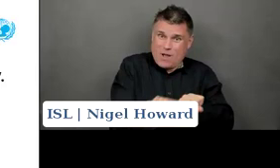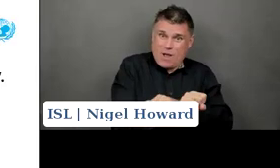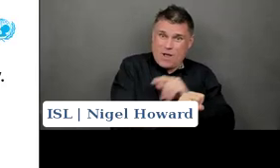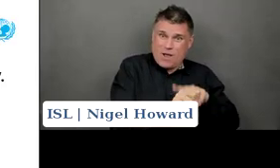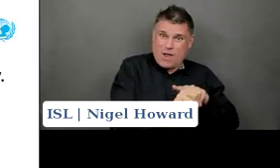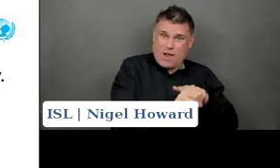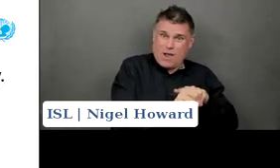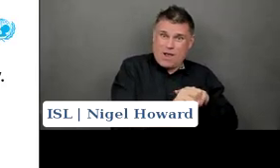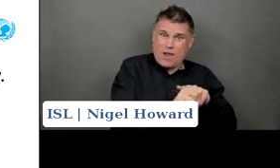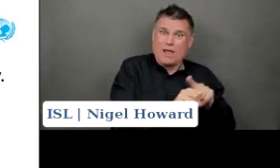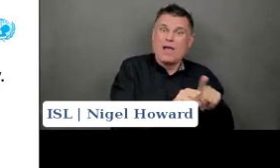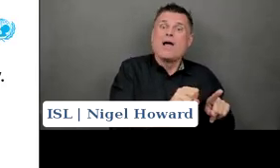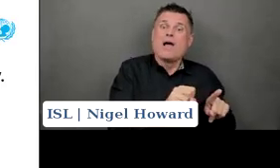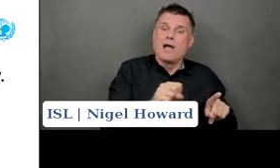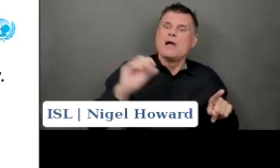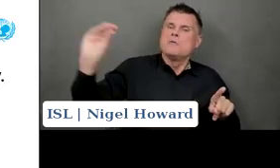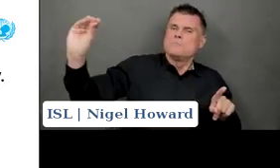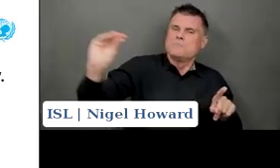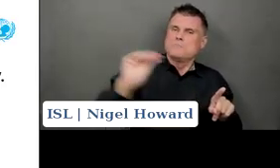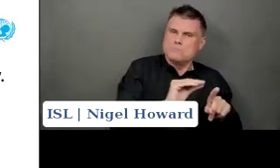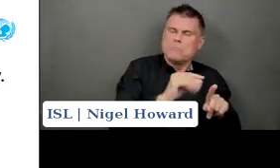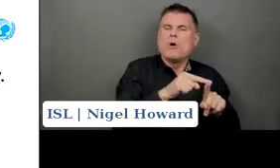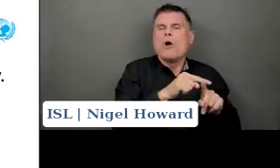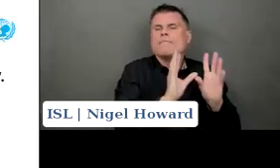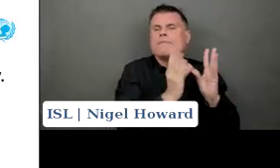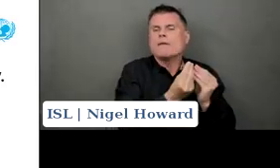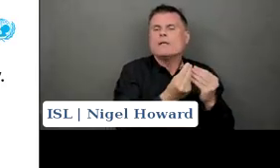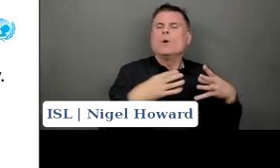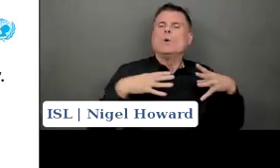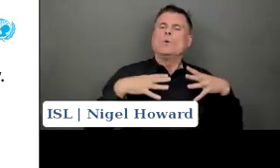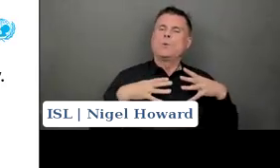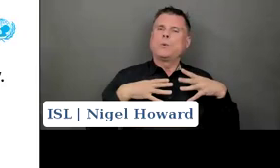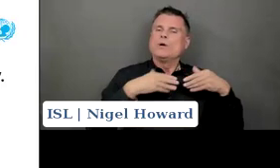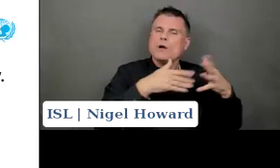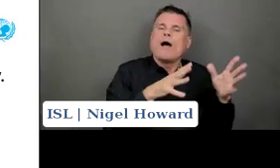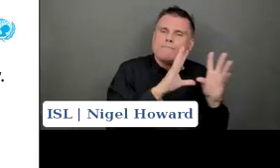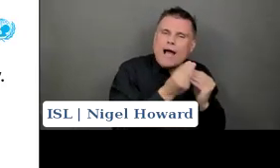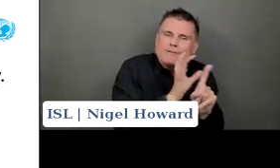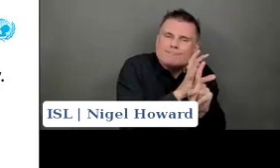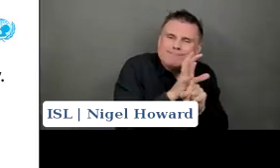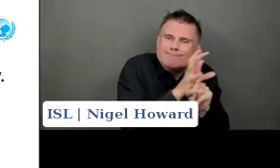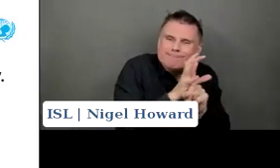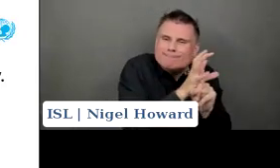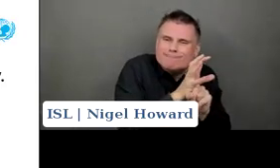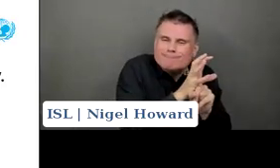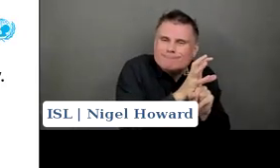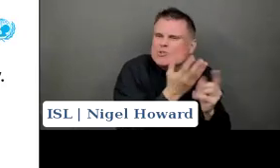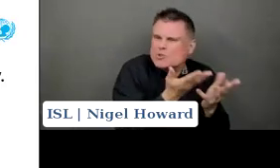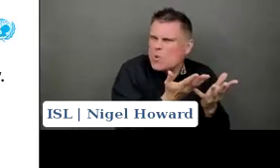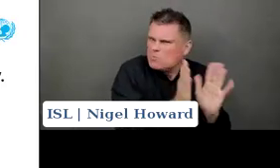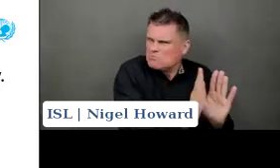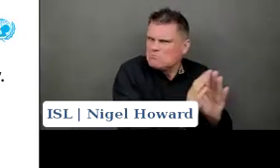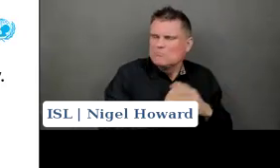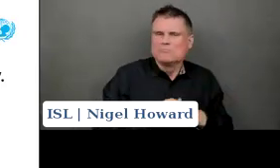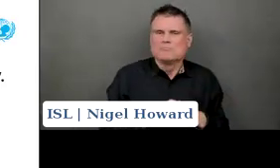to encourage that gender balance in caregiving, for example, or even providing something like mobile creches or access to